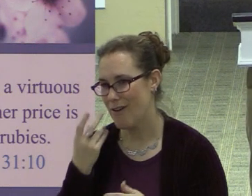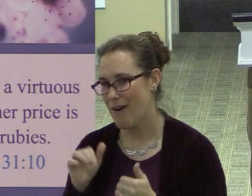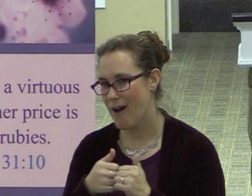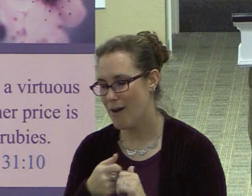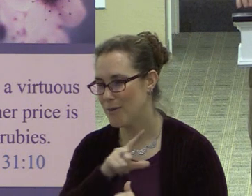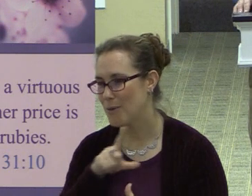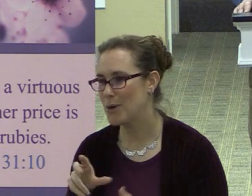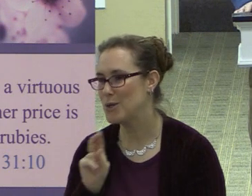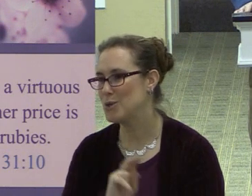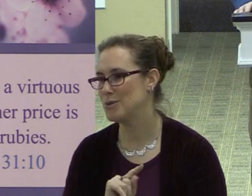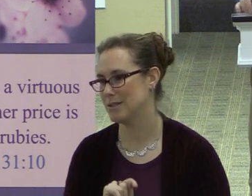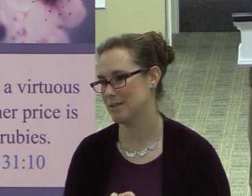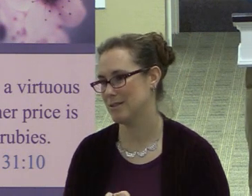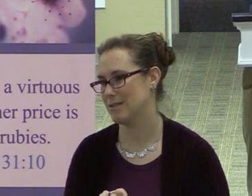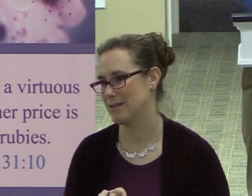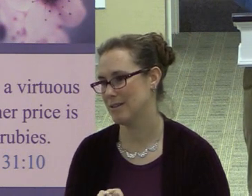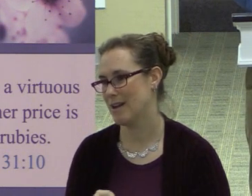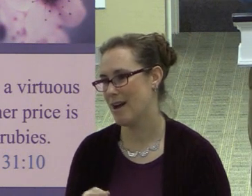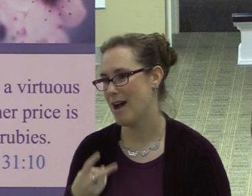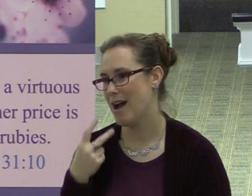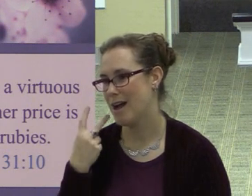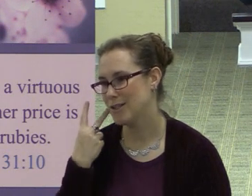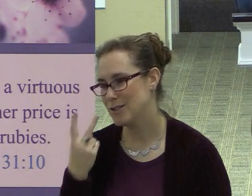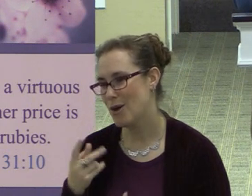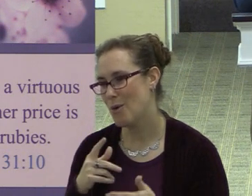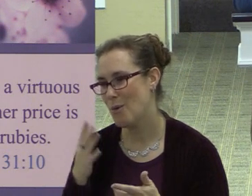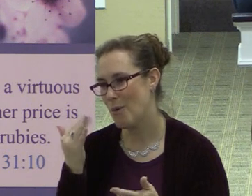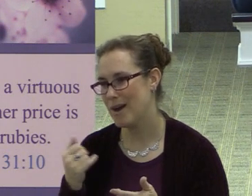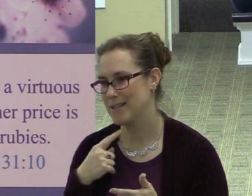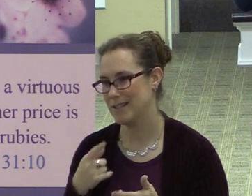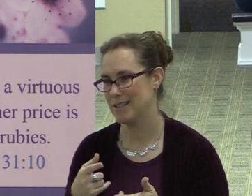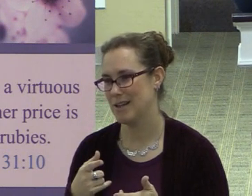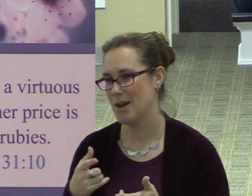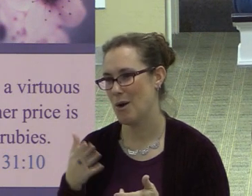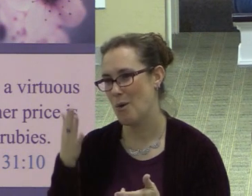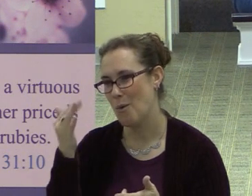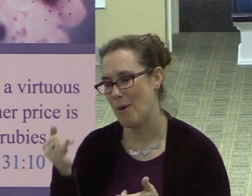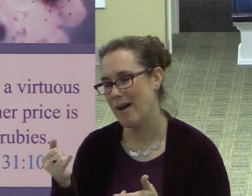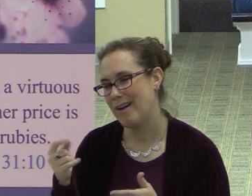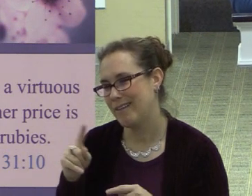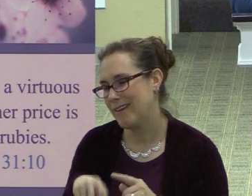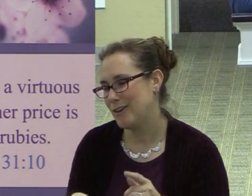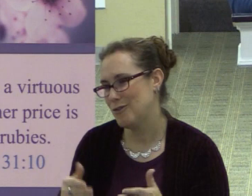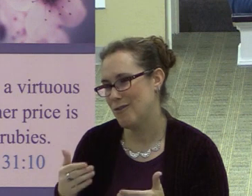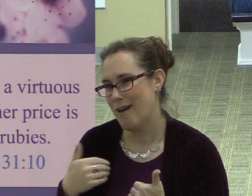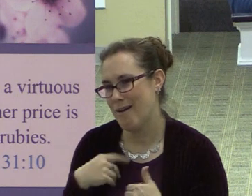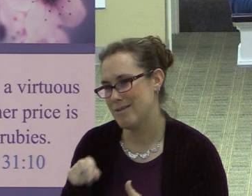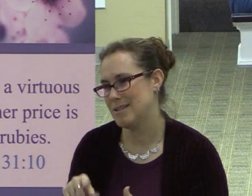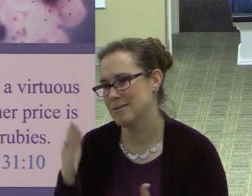it. I saw why he said, when I'd say, please, why can't you just have this stop?